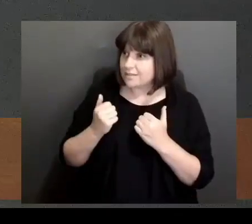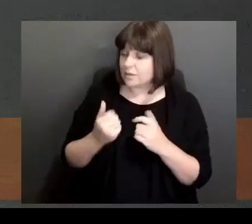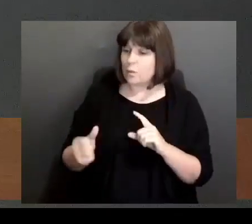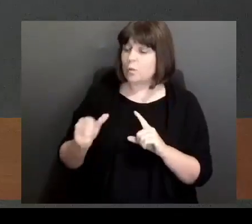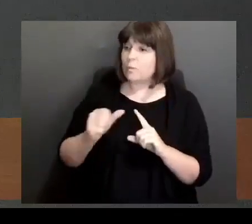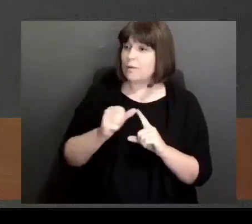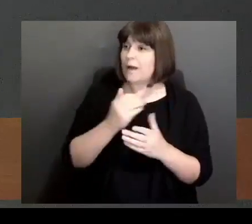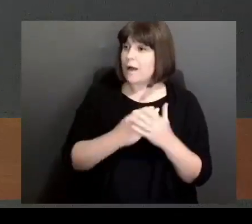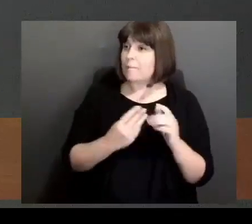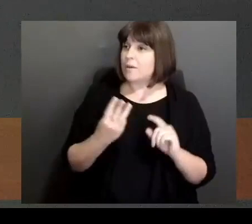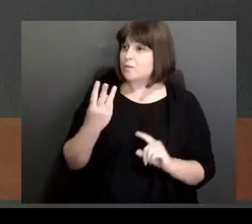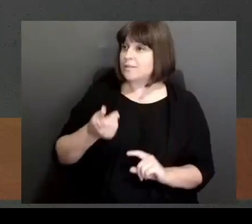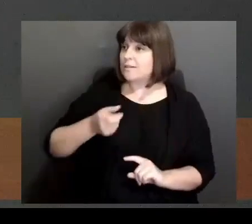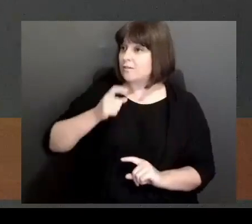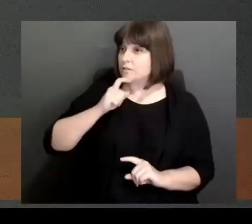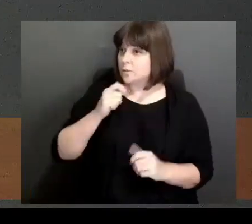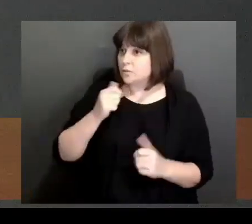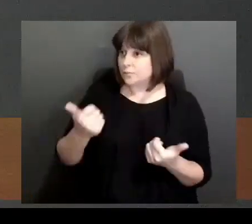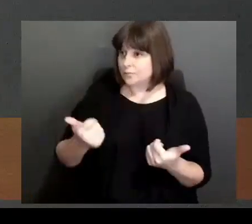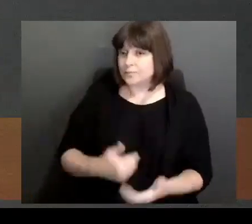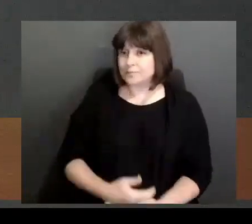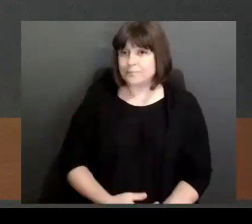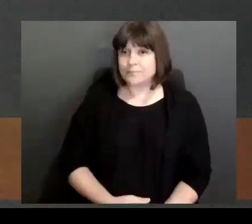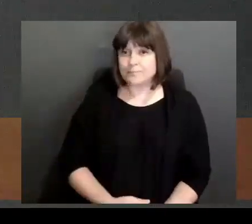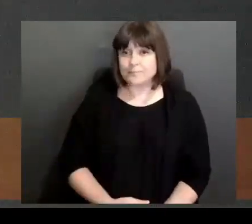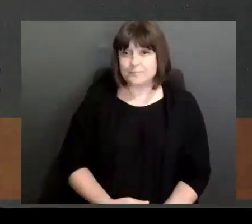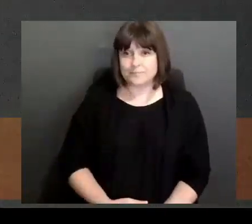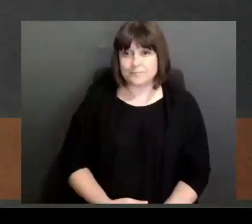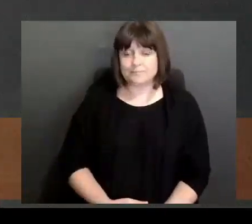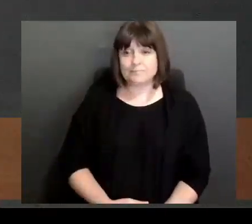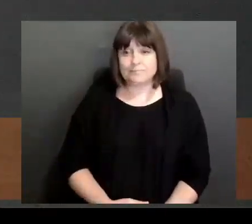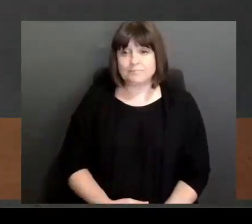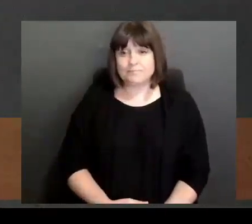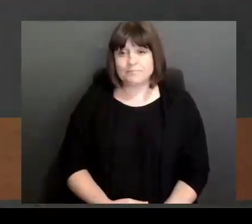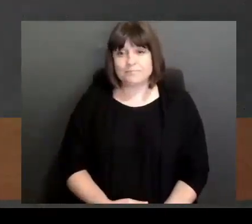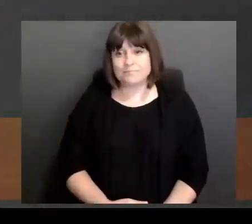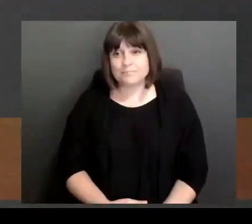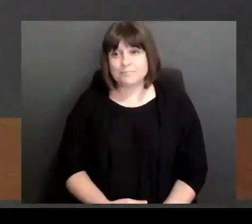afternoon. So we'll take a break till 3:30.